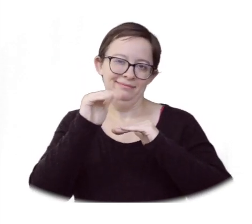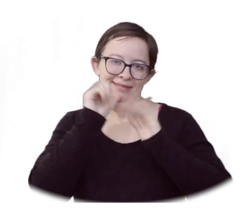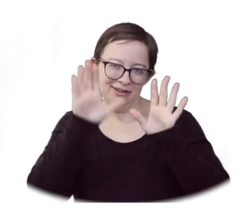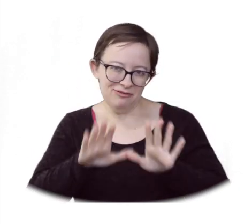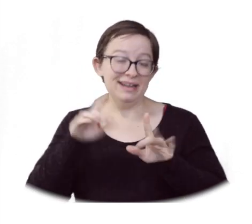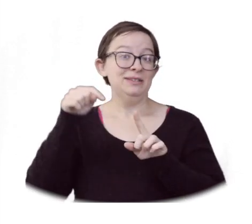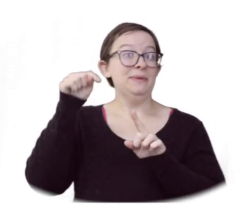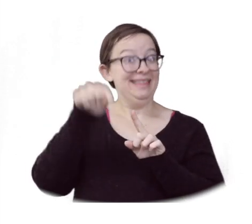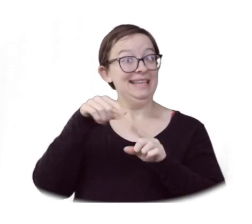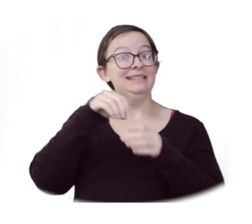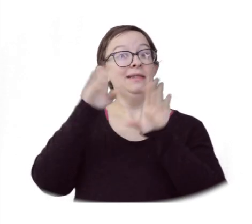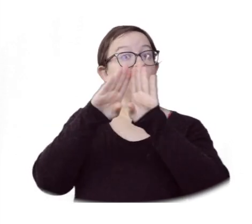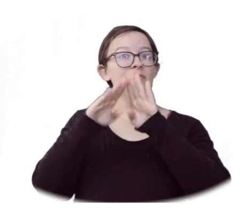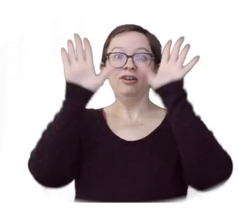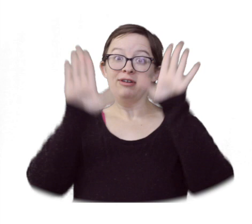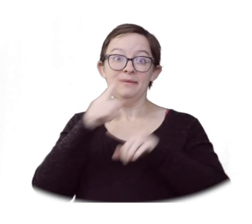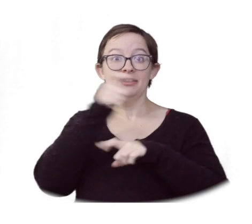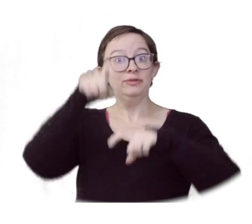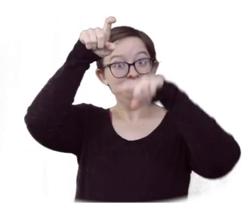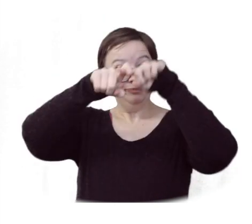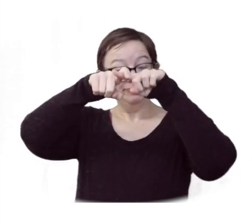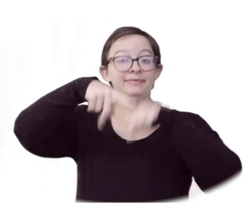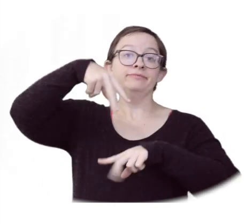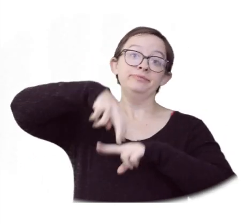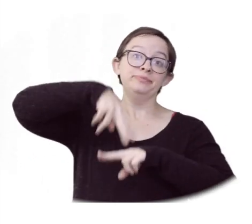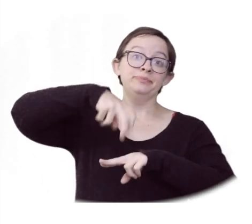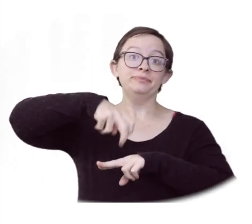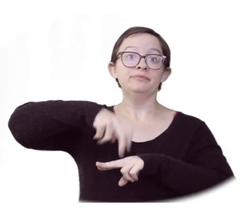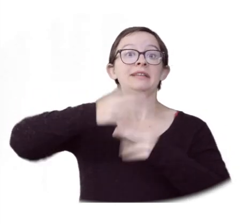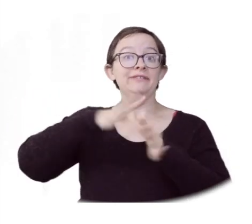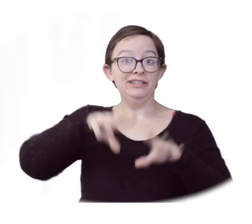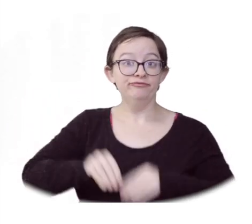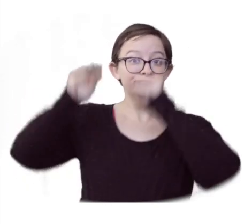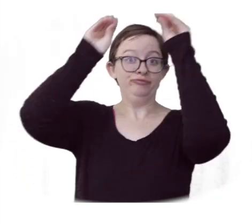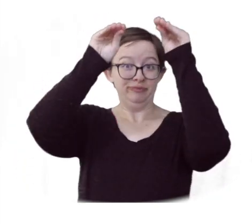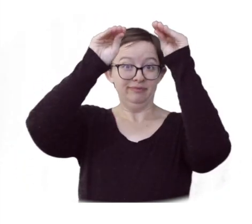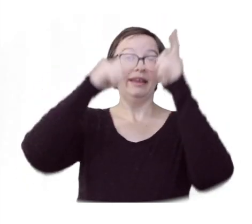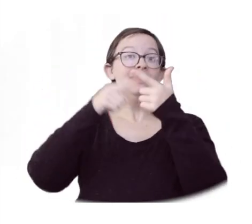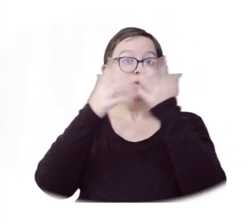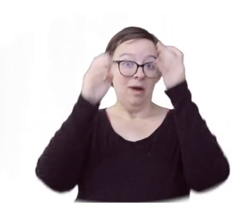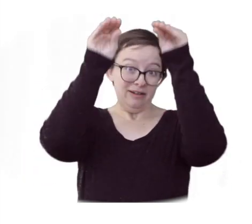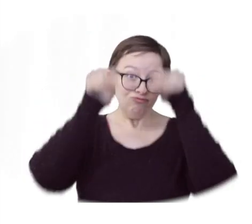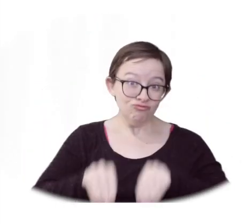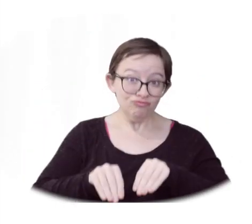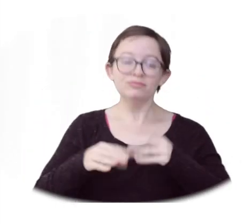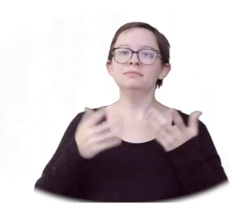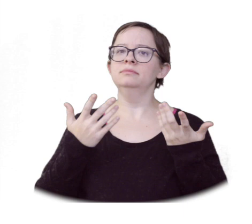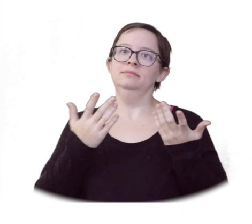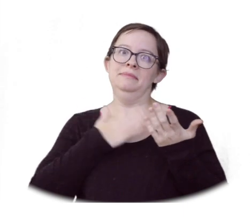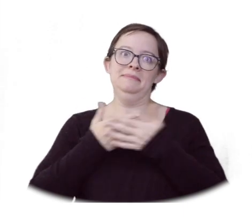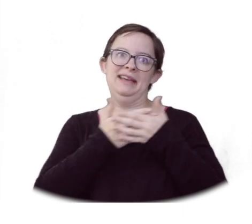room, these ones that go in the door are great because you can just hang it up and it's out of your way. And then when you want it, you can just